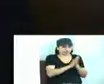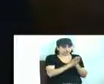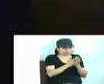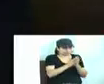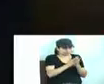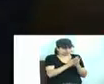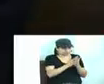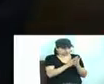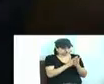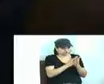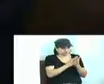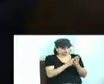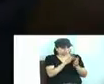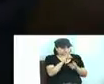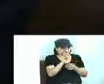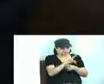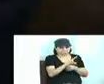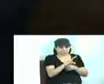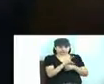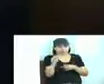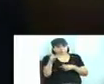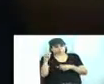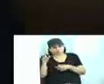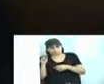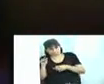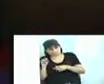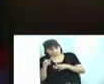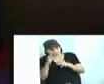you kind of have to work through.